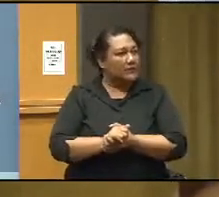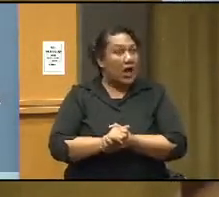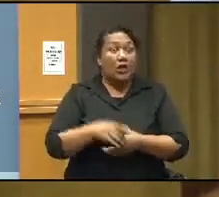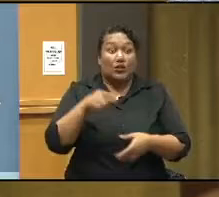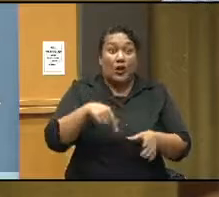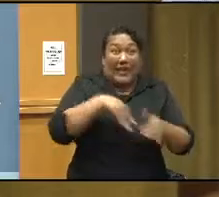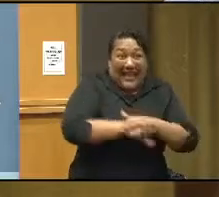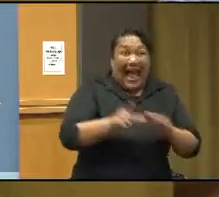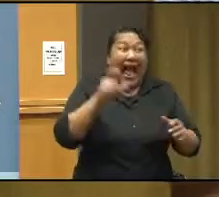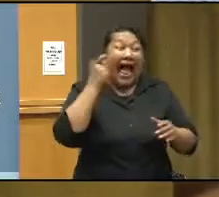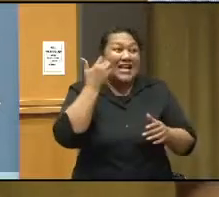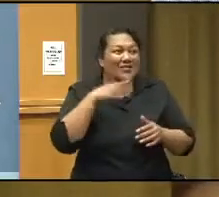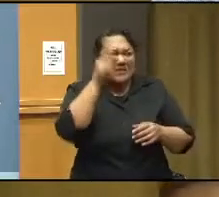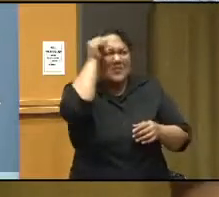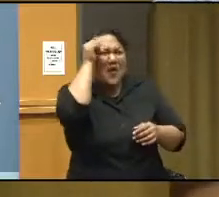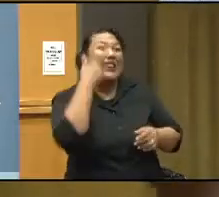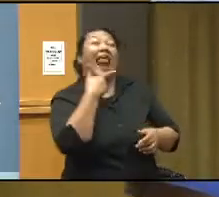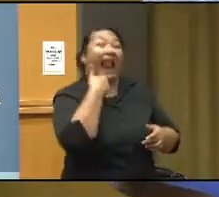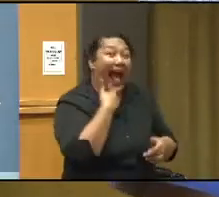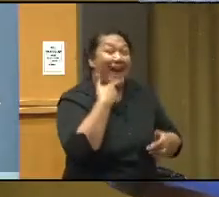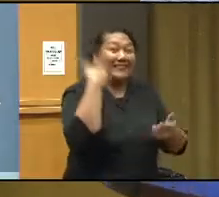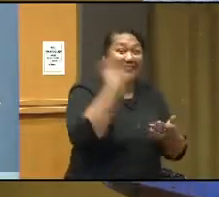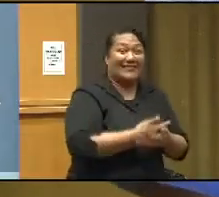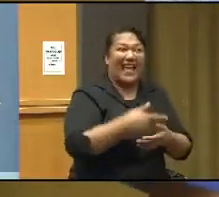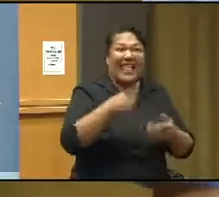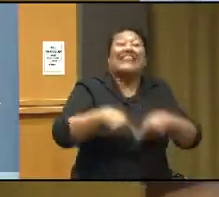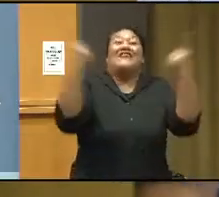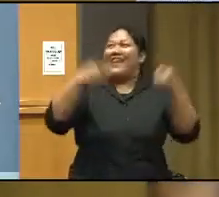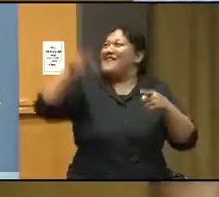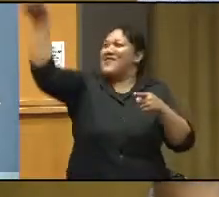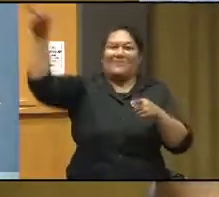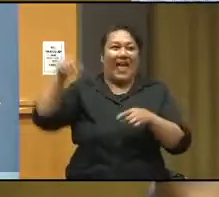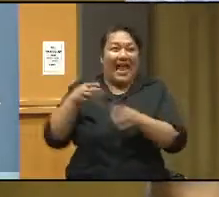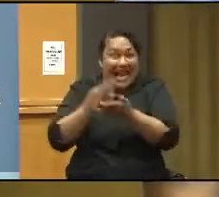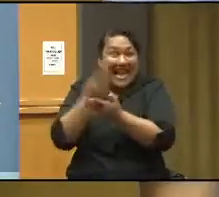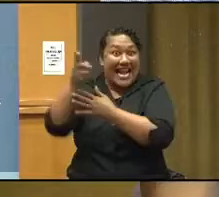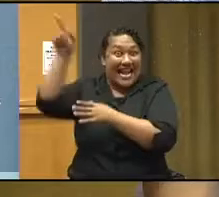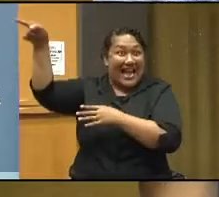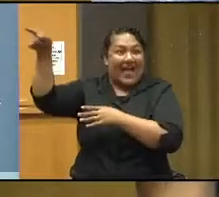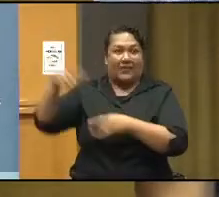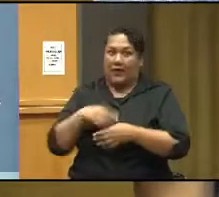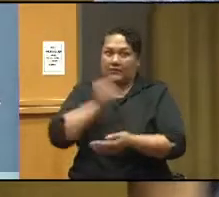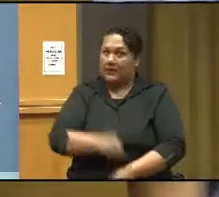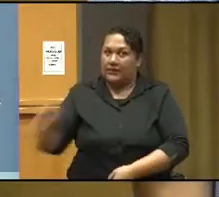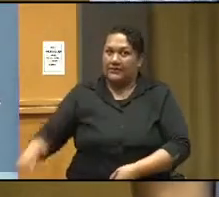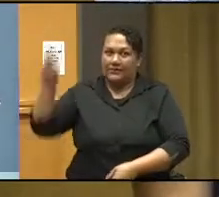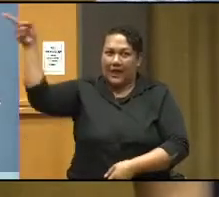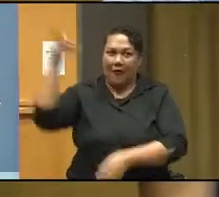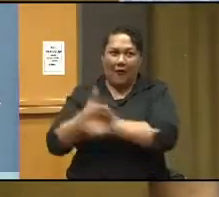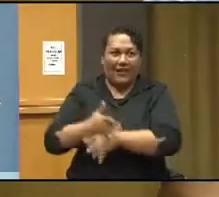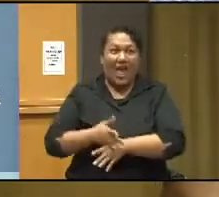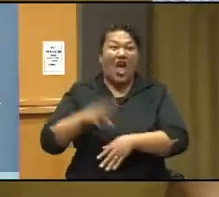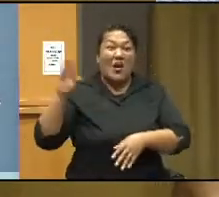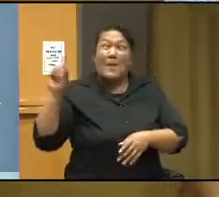lot, whereas in the real world there's serious negotiations going on between them. Okay, critical thinking and content.